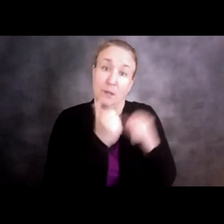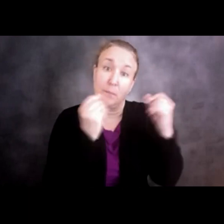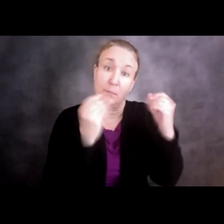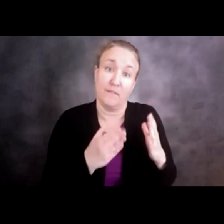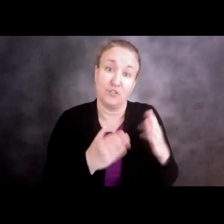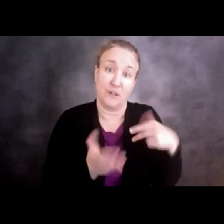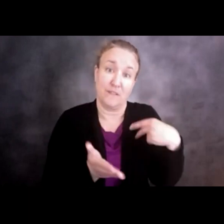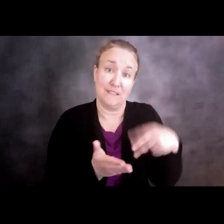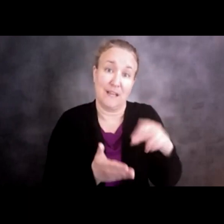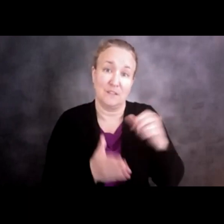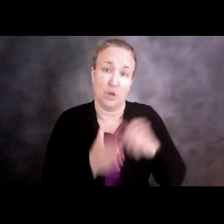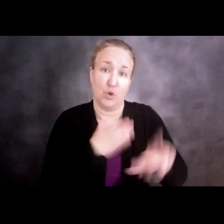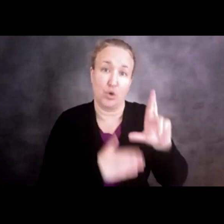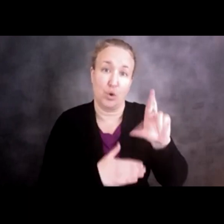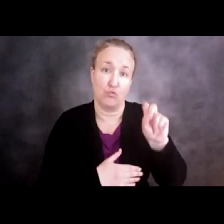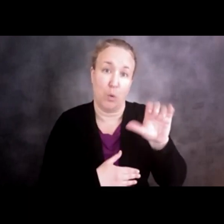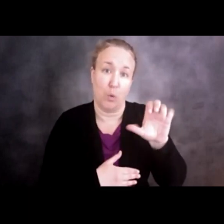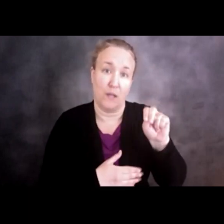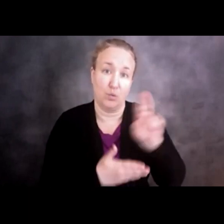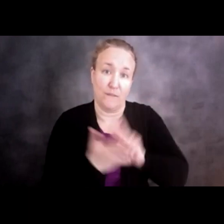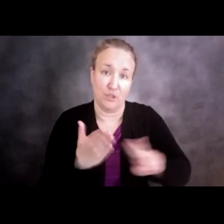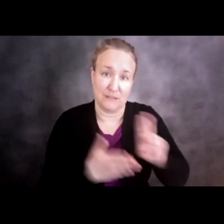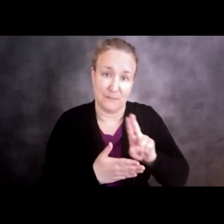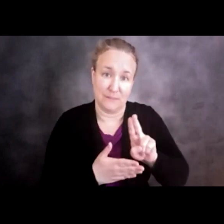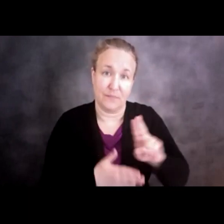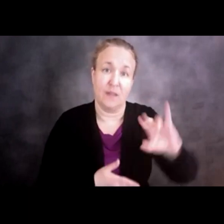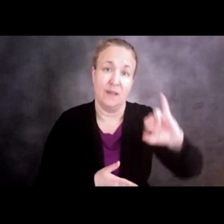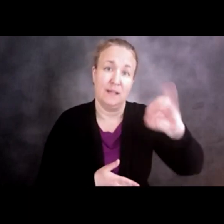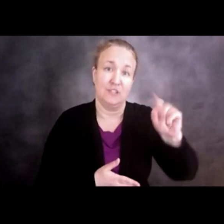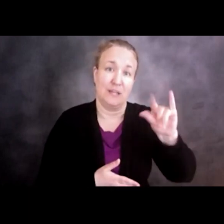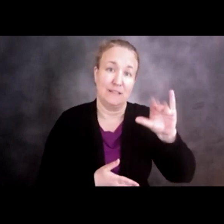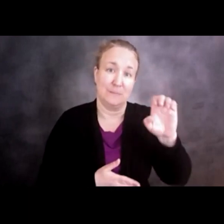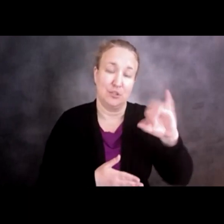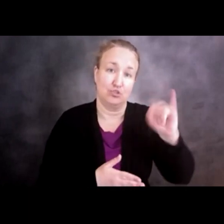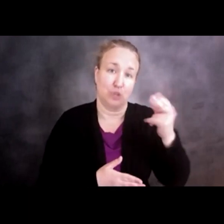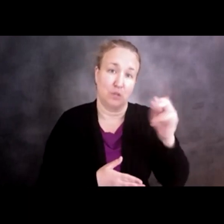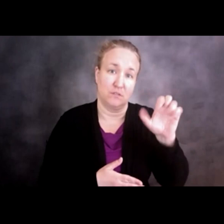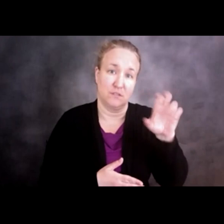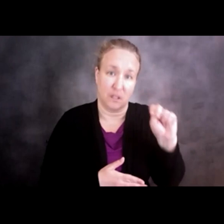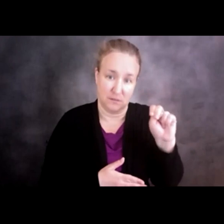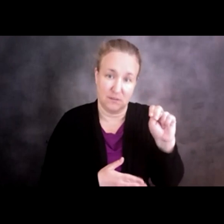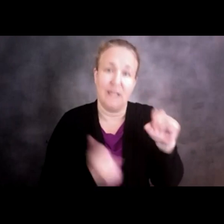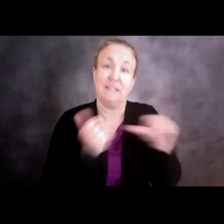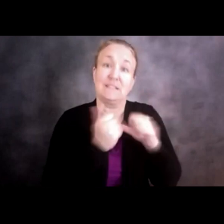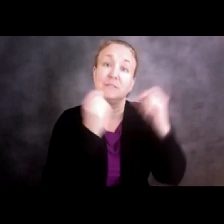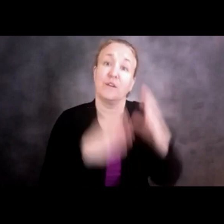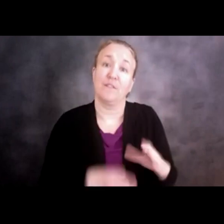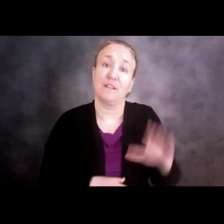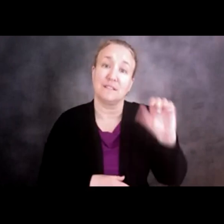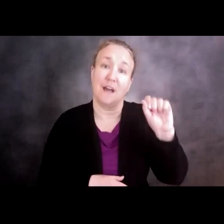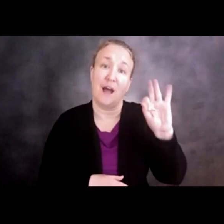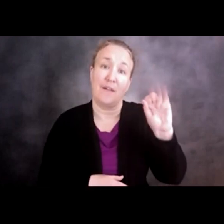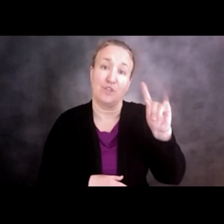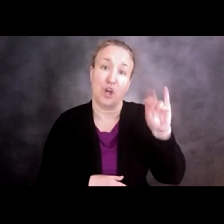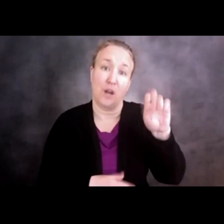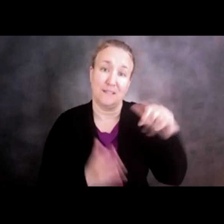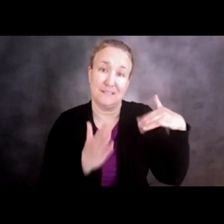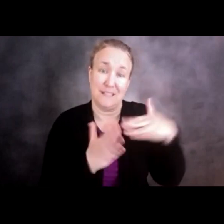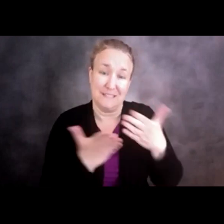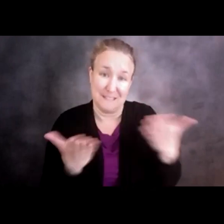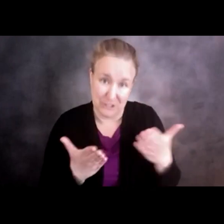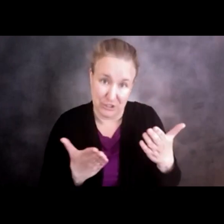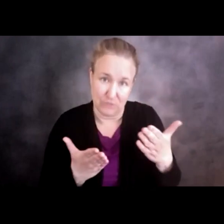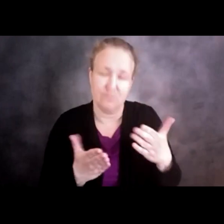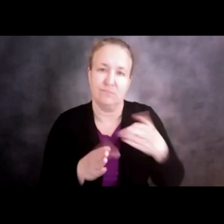Rowan University. Jasmine Johnson, assistant professor of Africana studies here at Penn and an expert on West